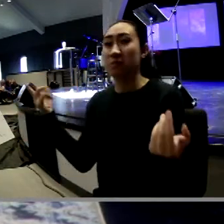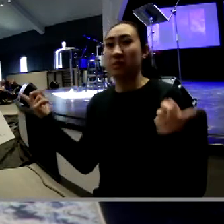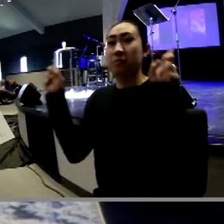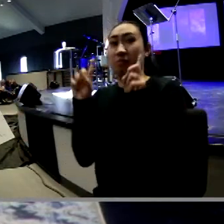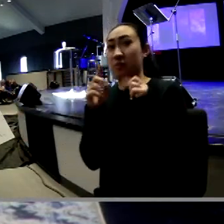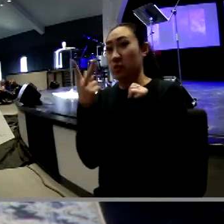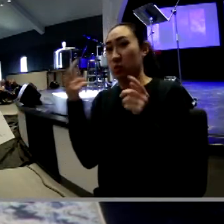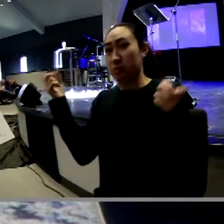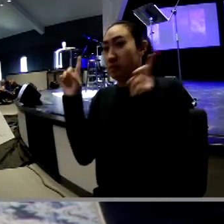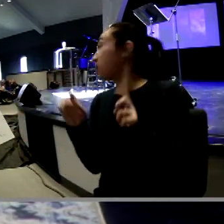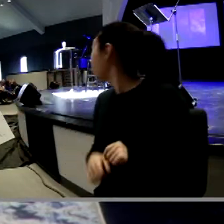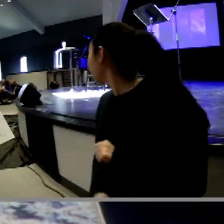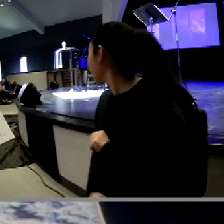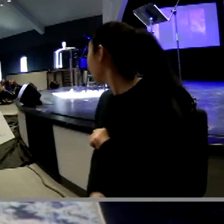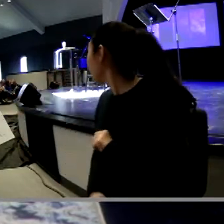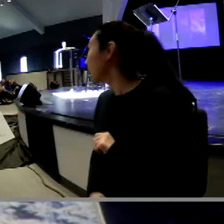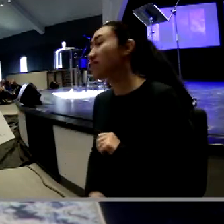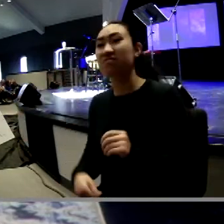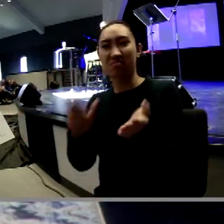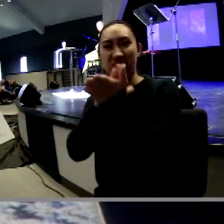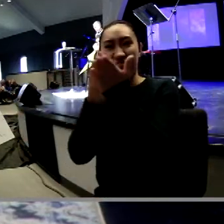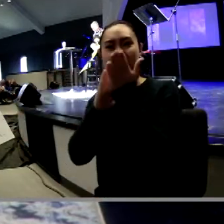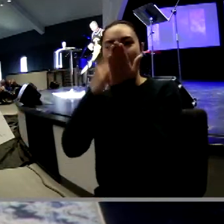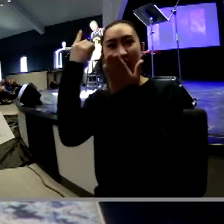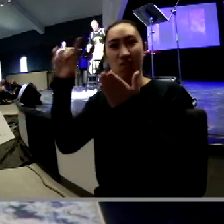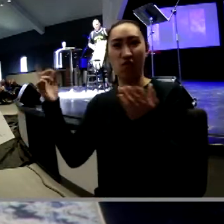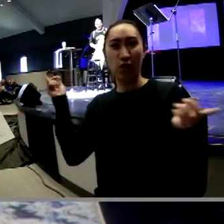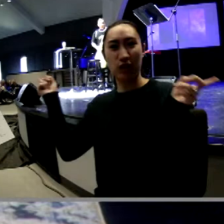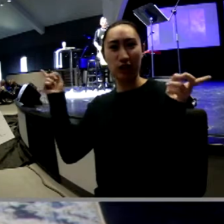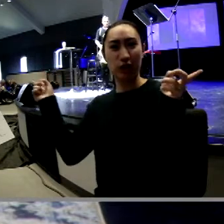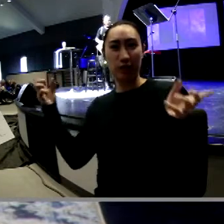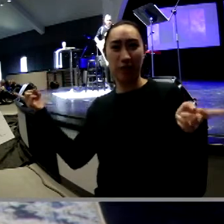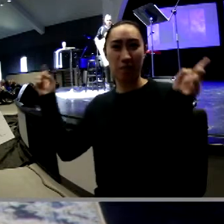Can you give a round of applause for the volunteers? I just volunteered.